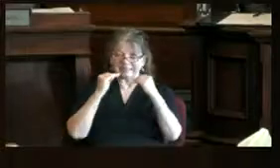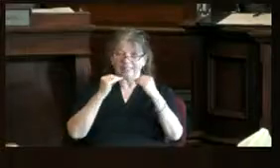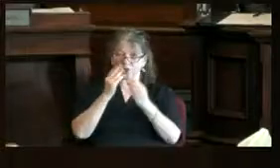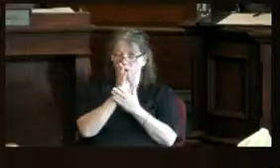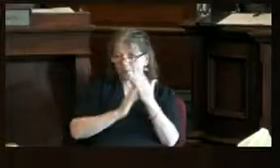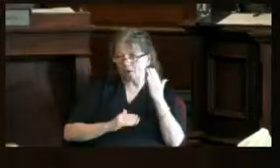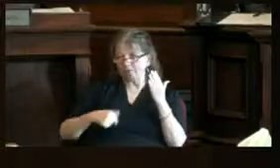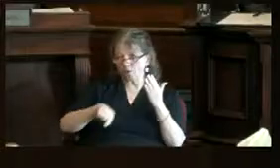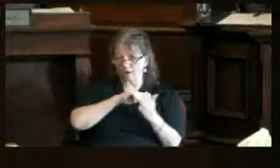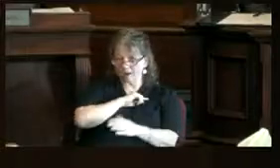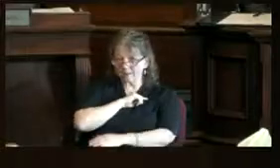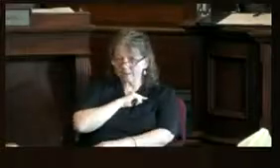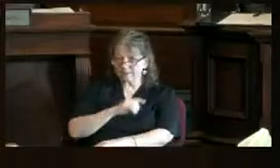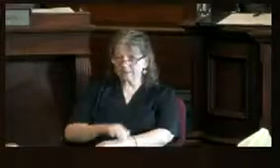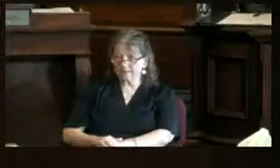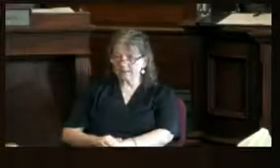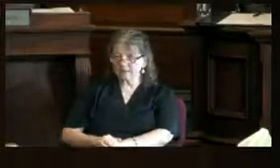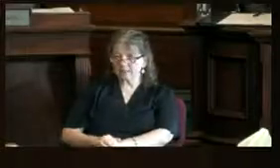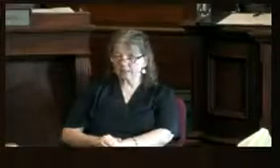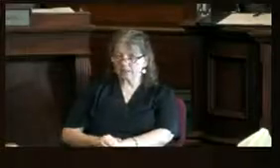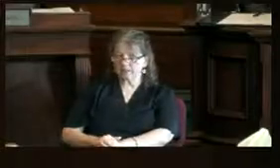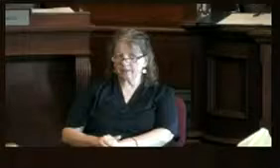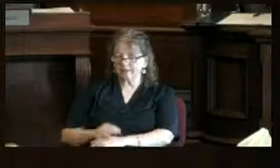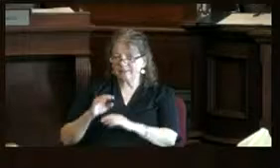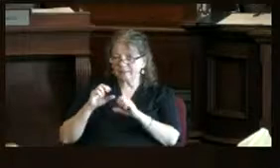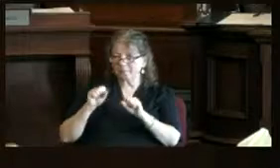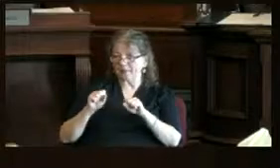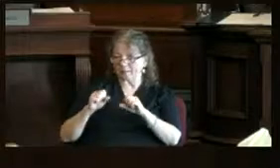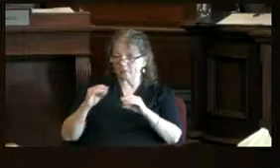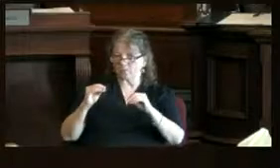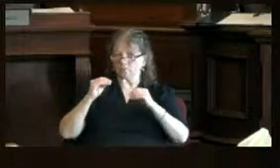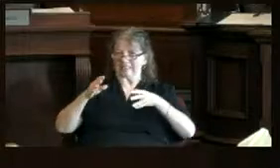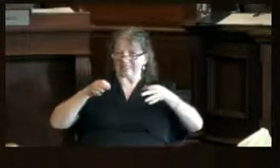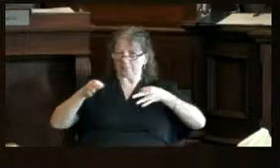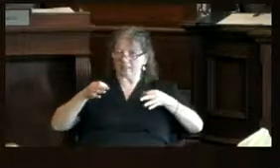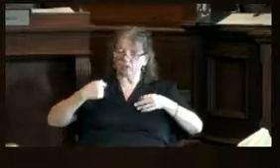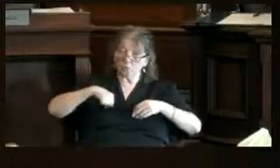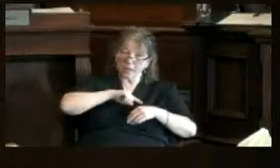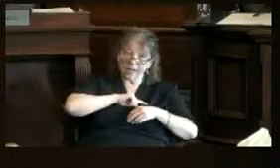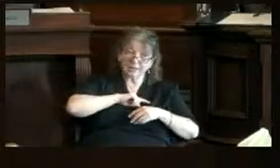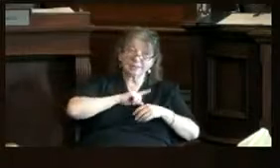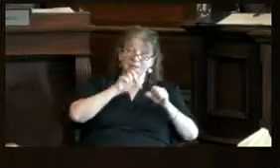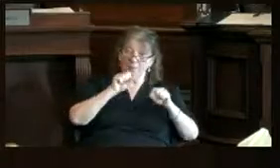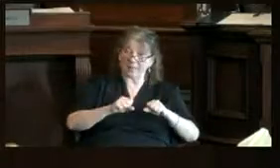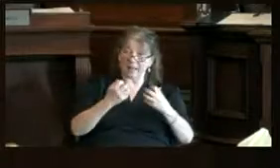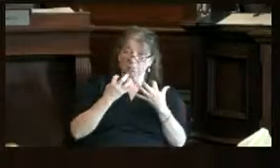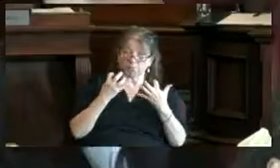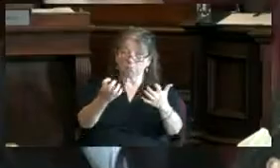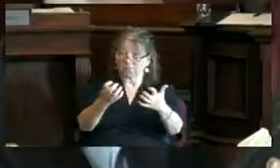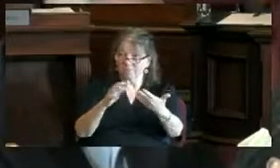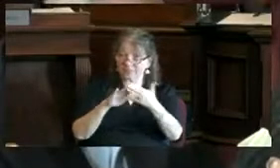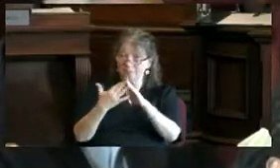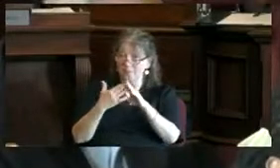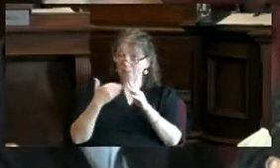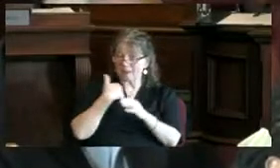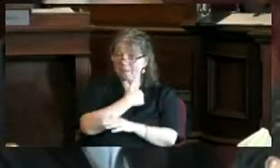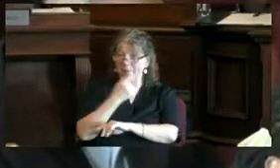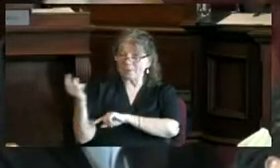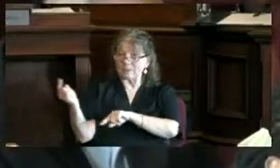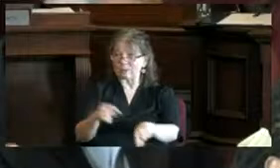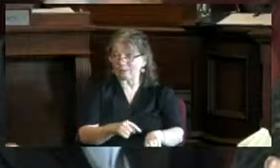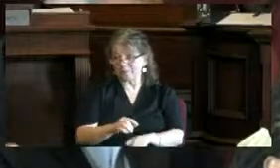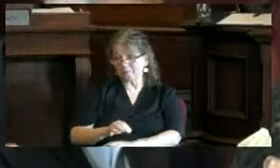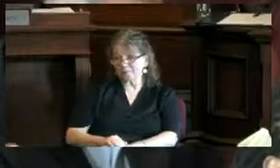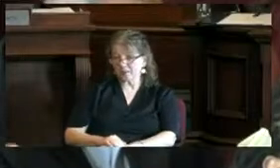piece here in council chambers that's open to the community, because you have so much information